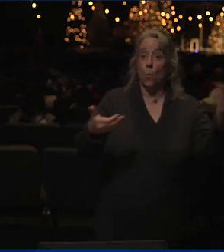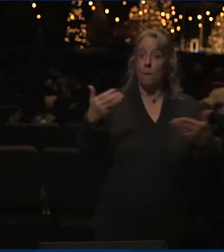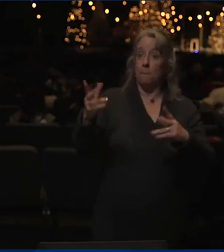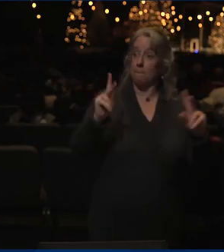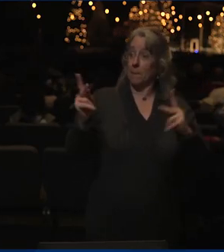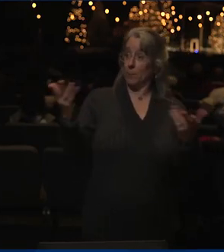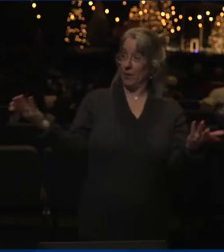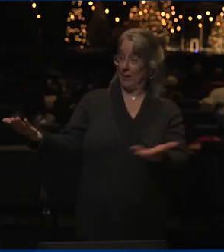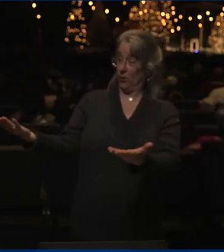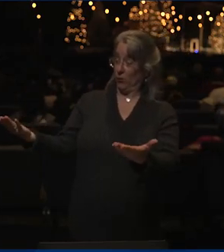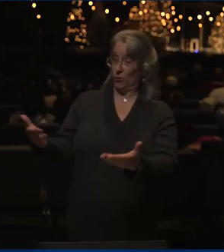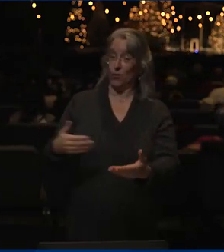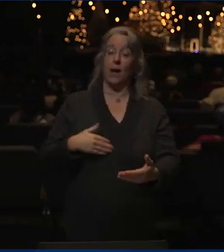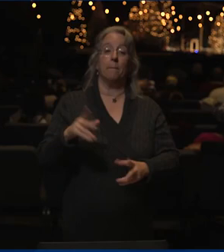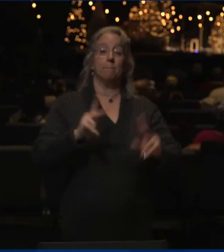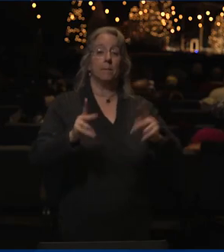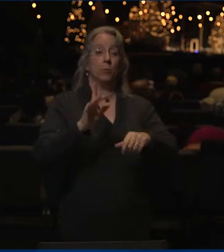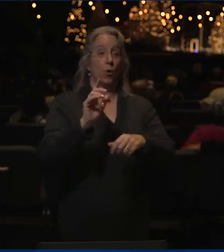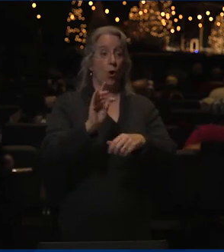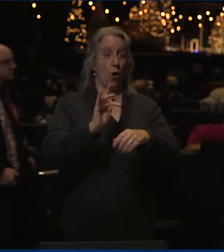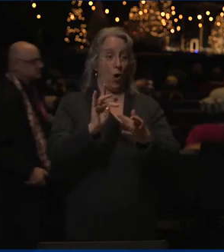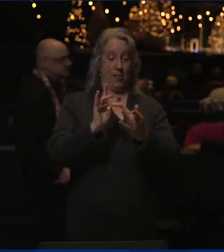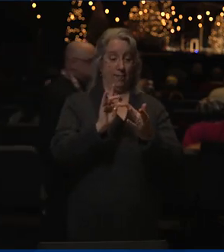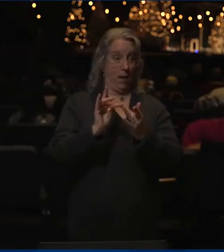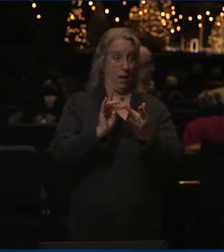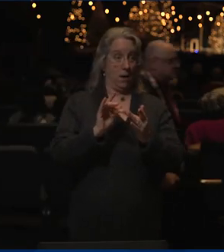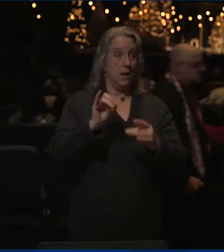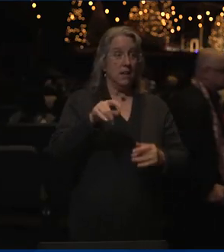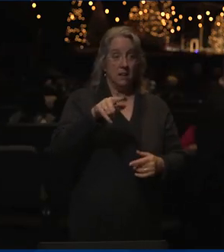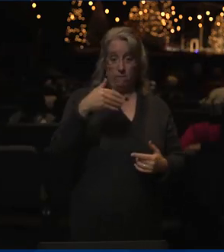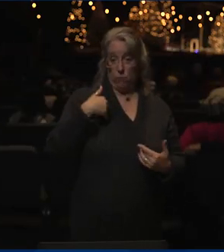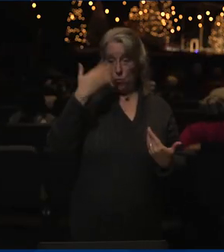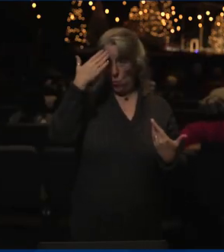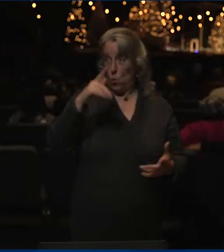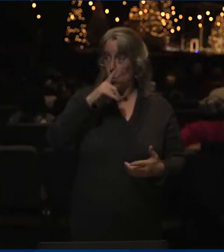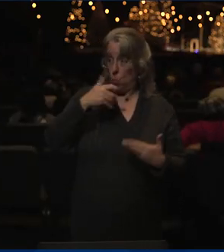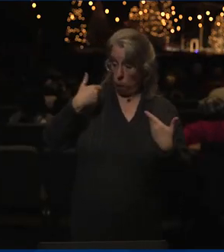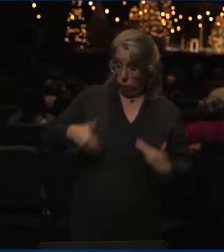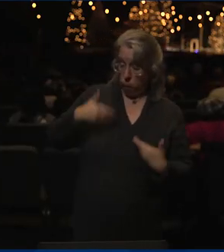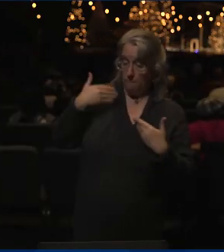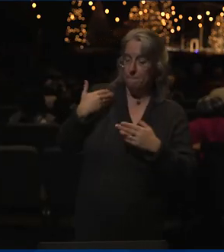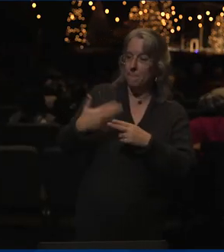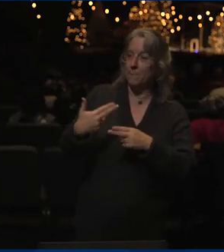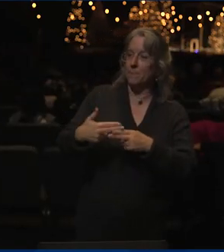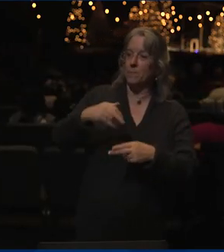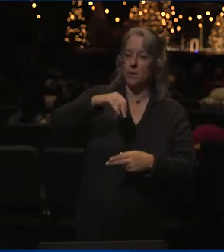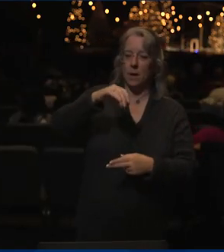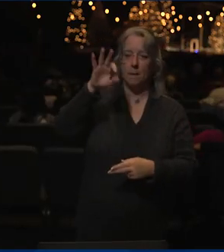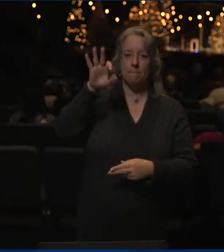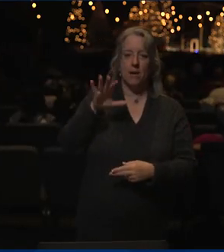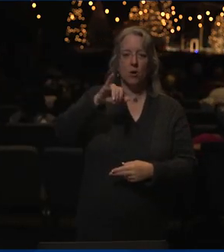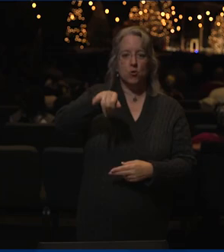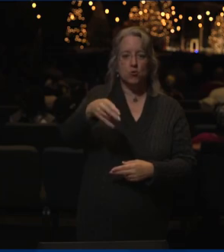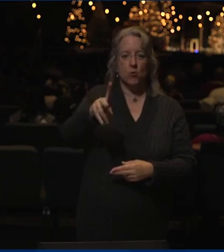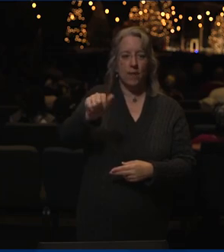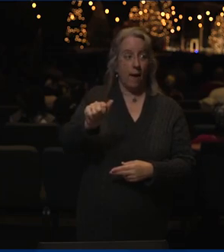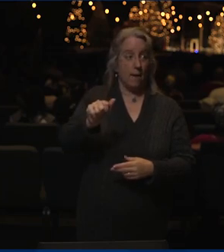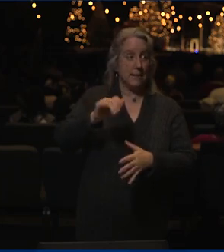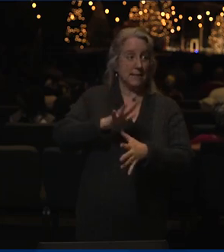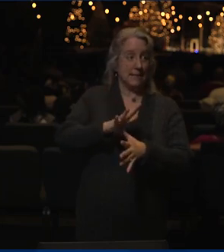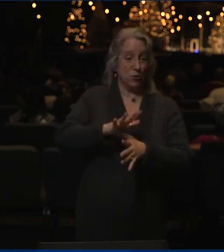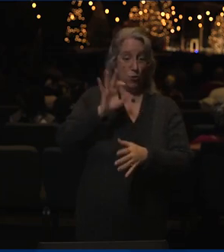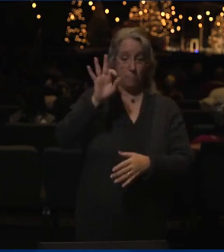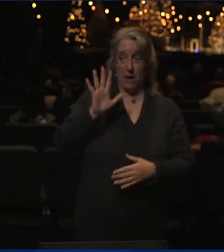and those of you who are online. If I don't know who you are or if you don't know who I am, my name is Pastor Julia. I'm one of our senior pastors here, and I'm